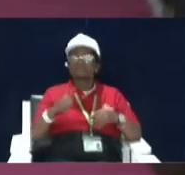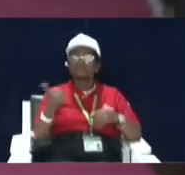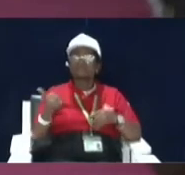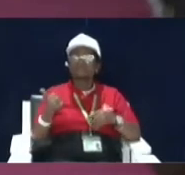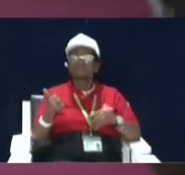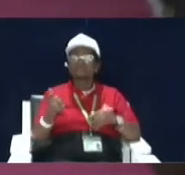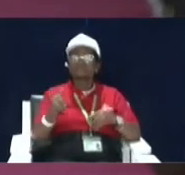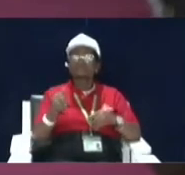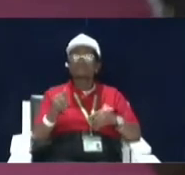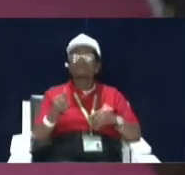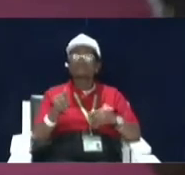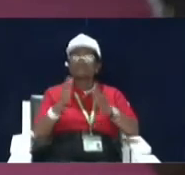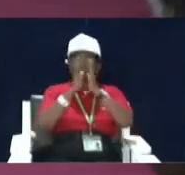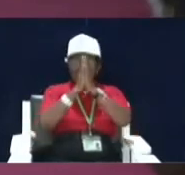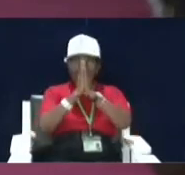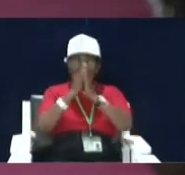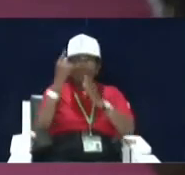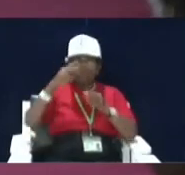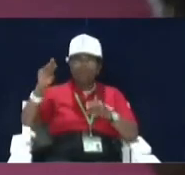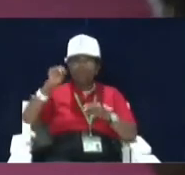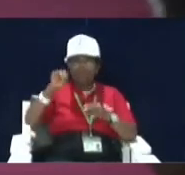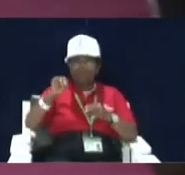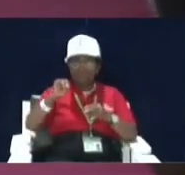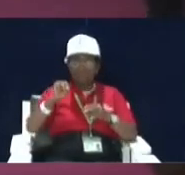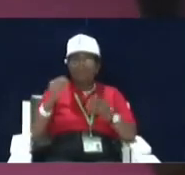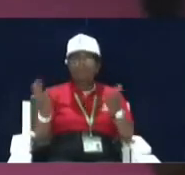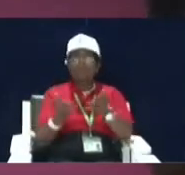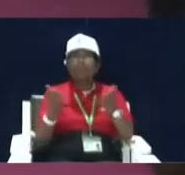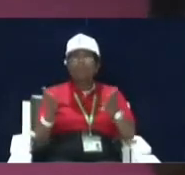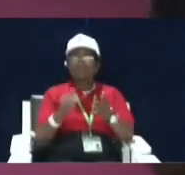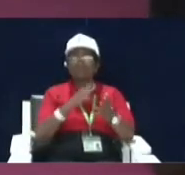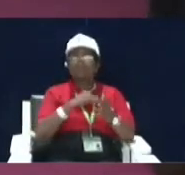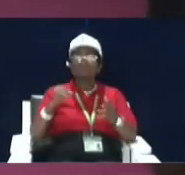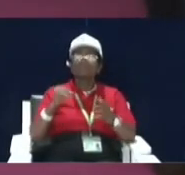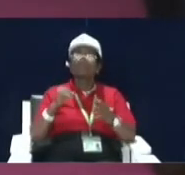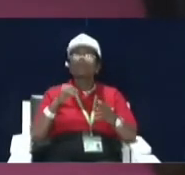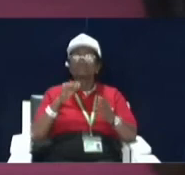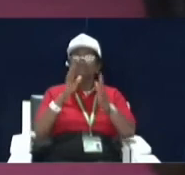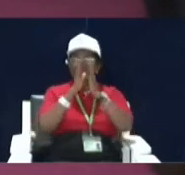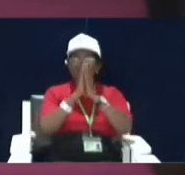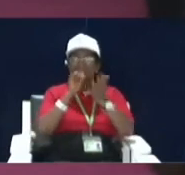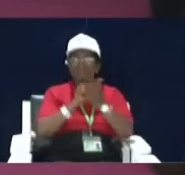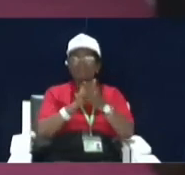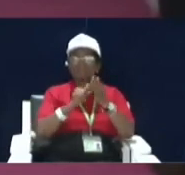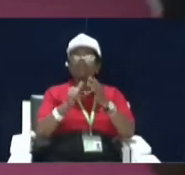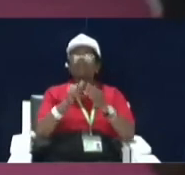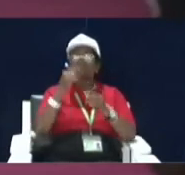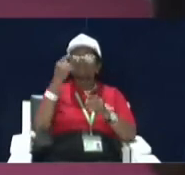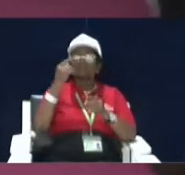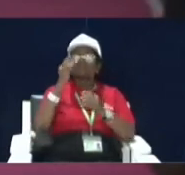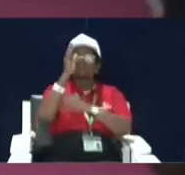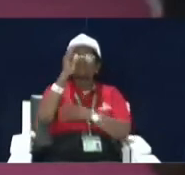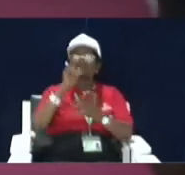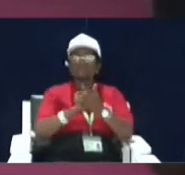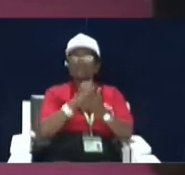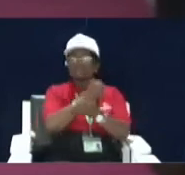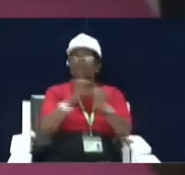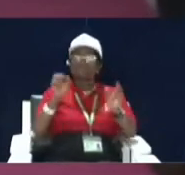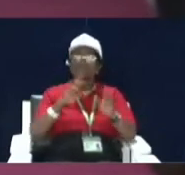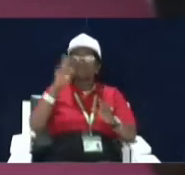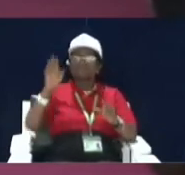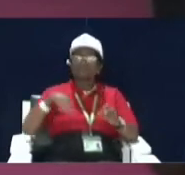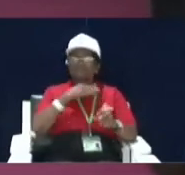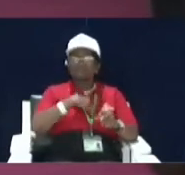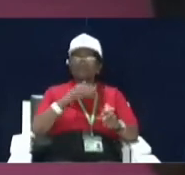all the people here and pray that the one who saved our souls will save their own souls